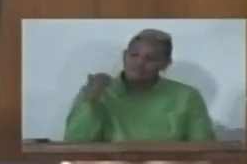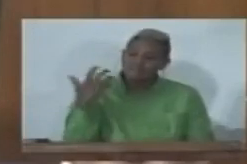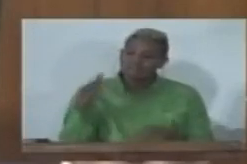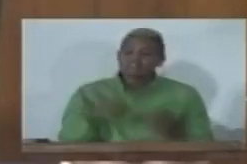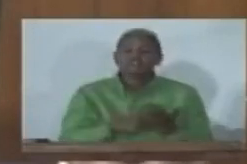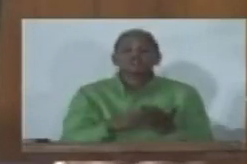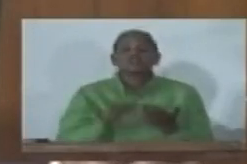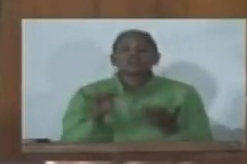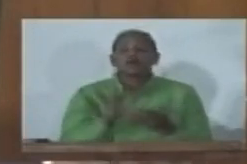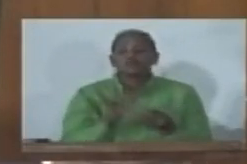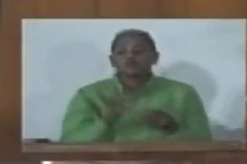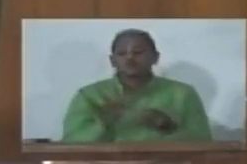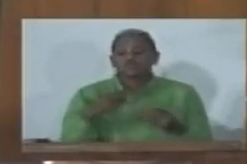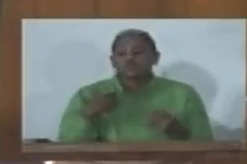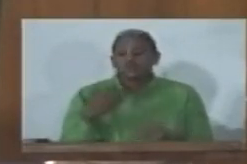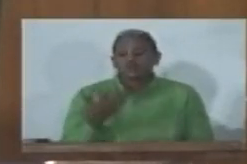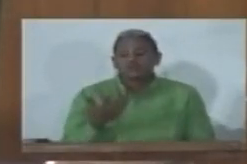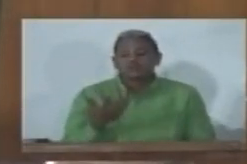motion, but I do